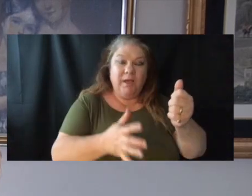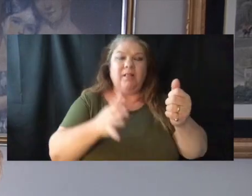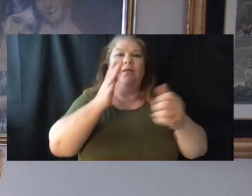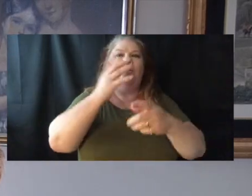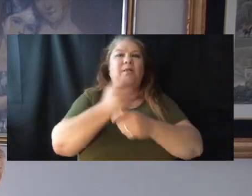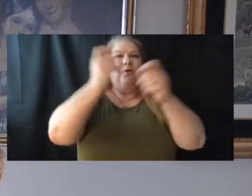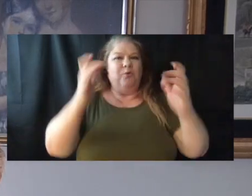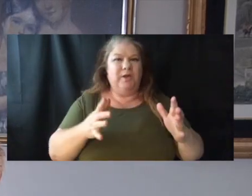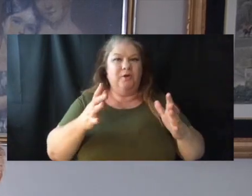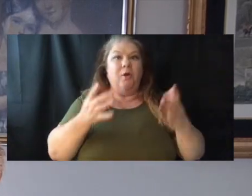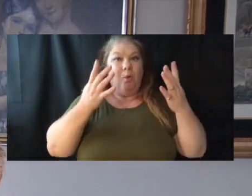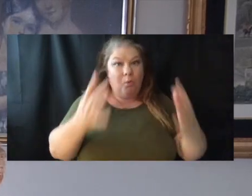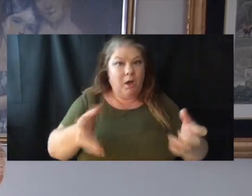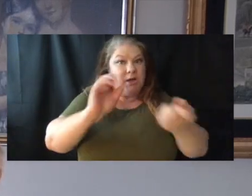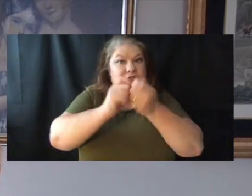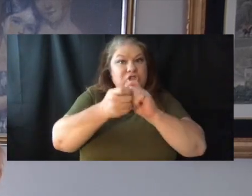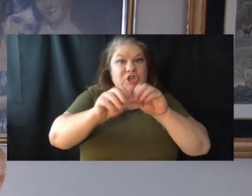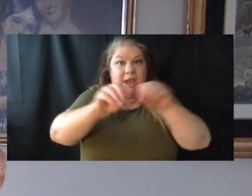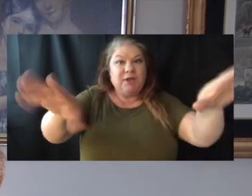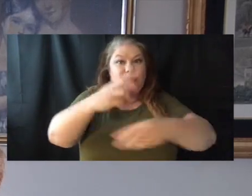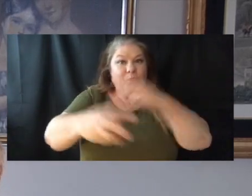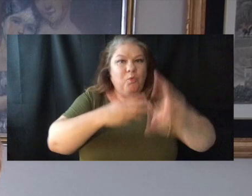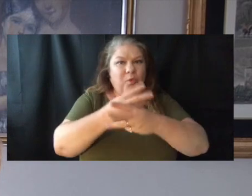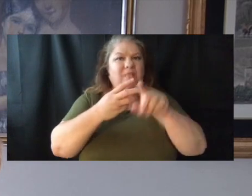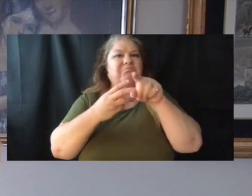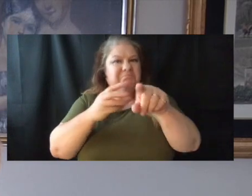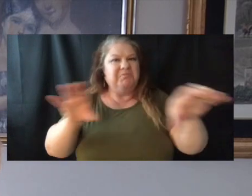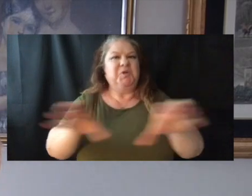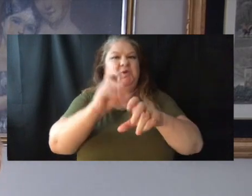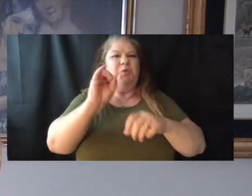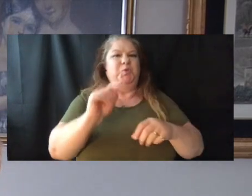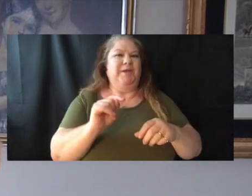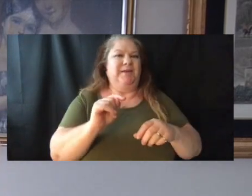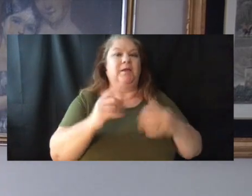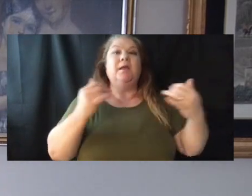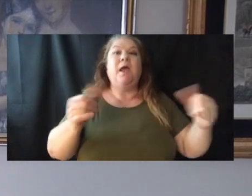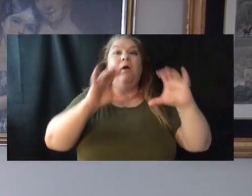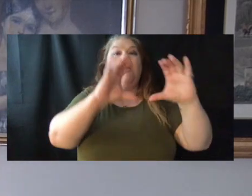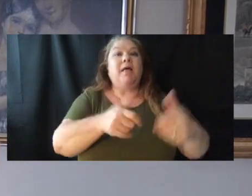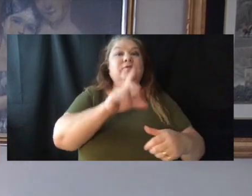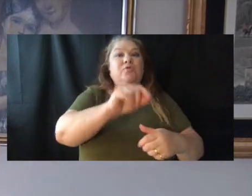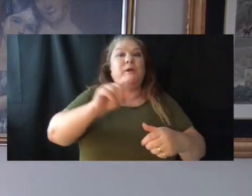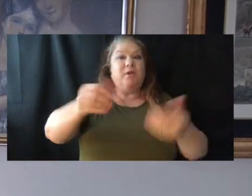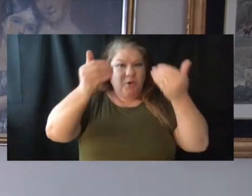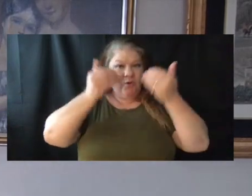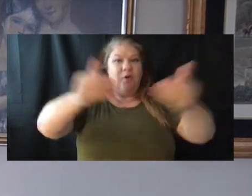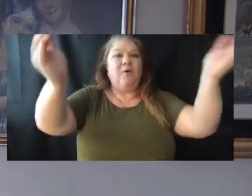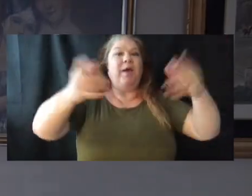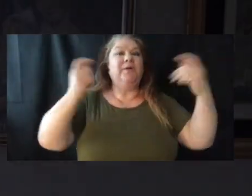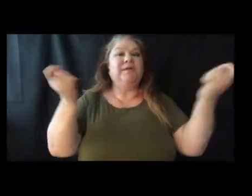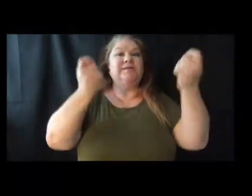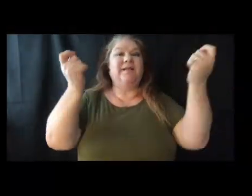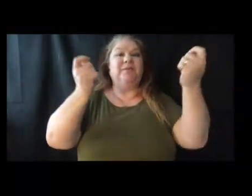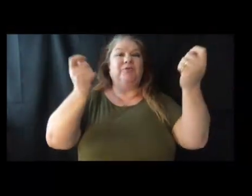the change you wish to see in the world. And now, class of 2020, go out and celebrate.